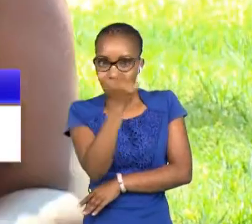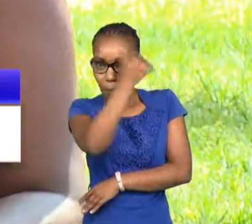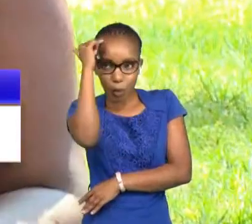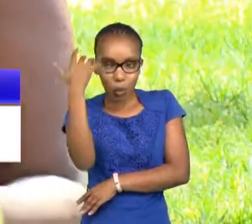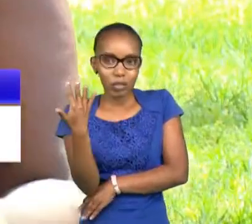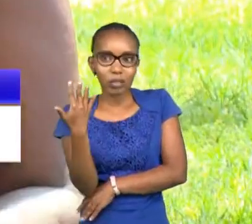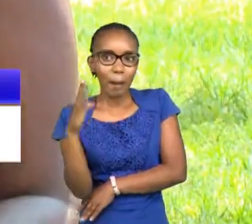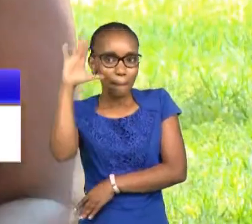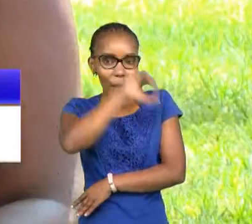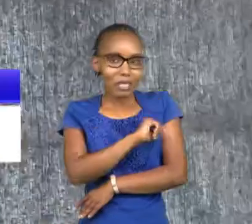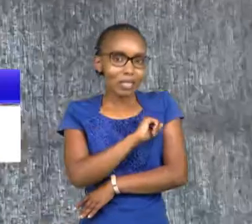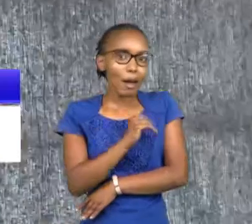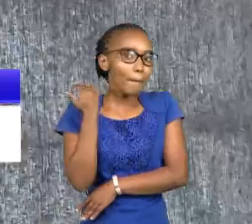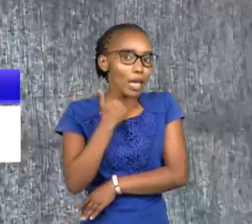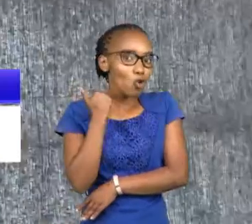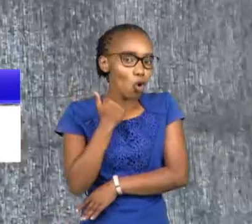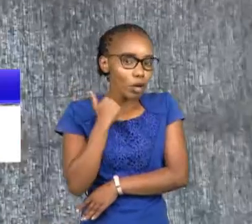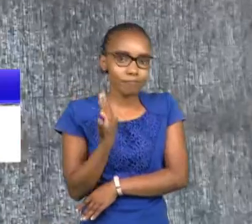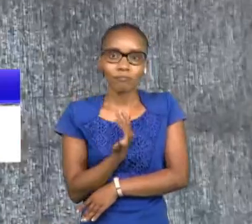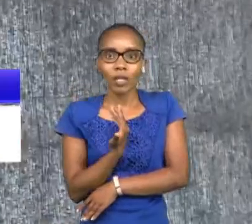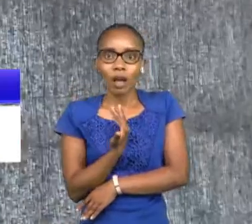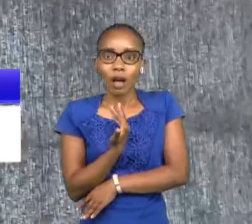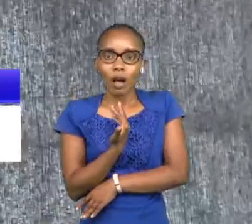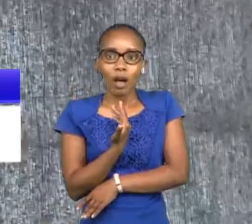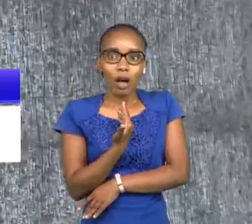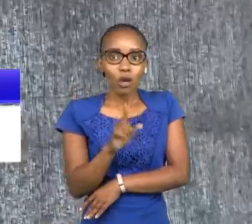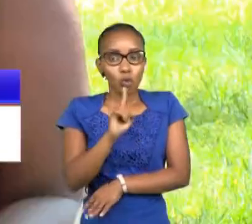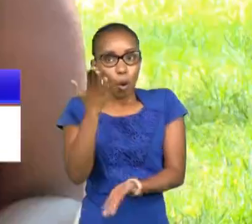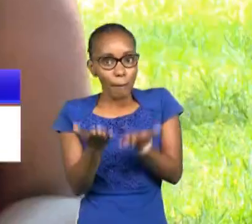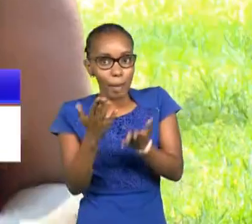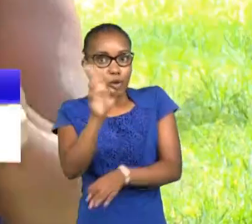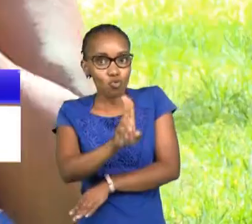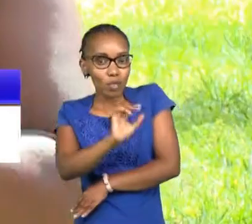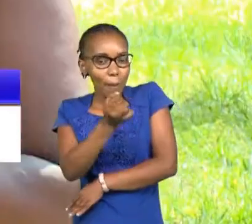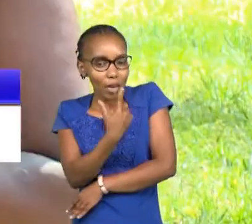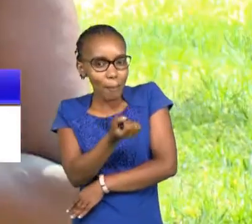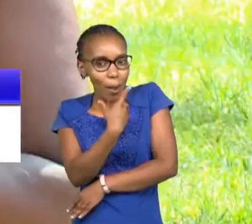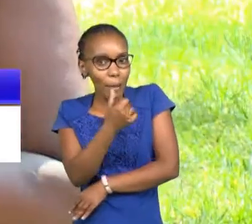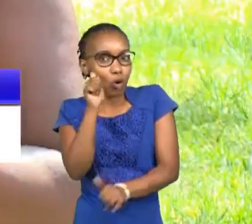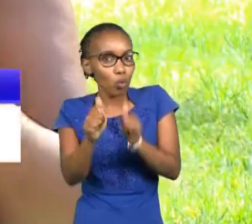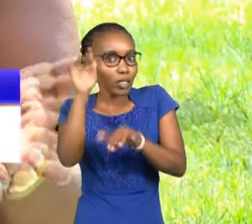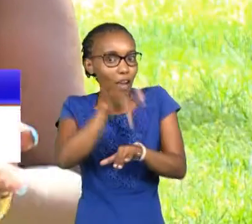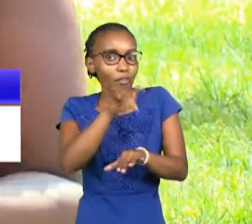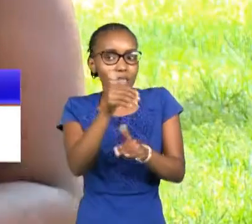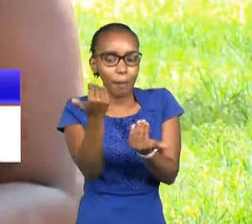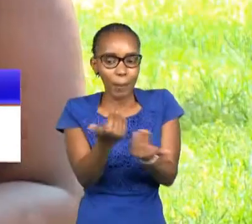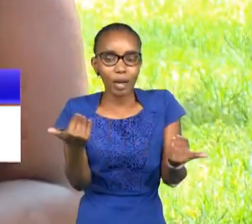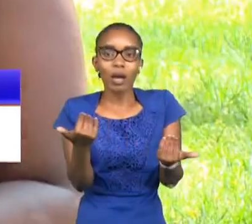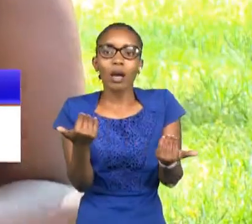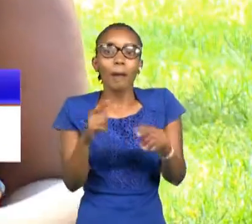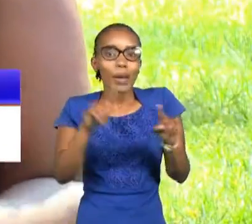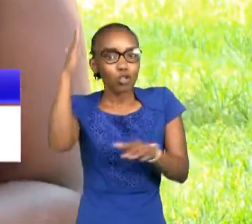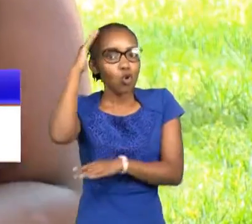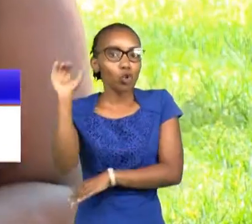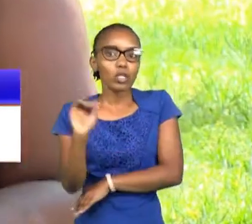the period and things like that. So you find you've been maybe taking medication that would be harmful to your child, but you did not know